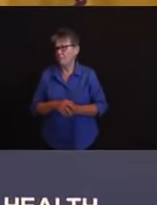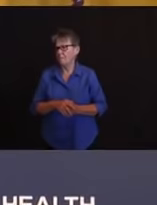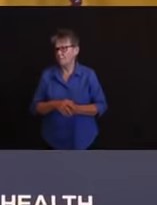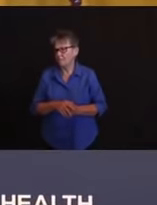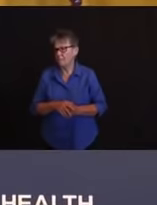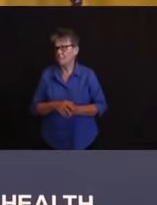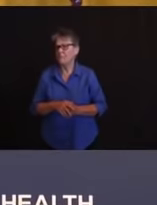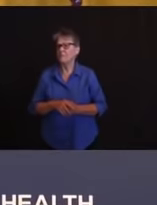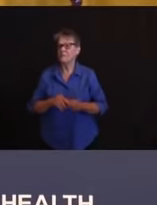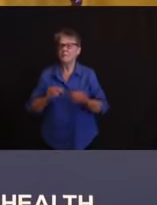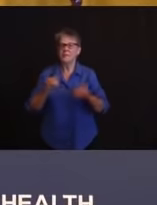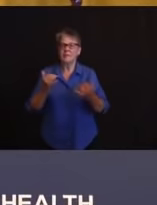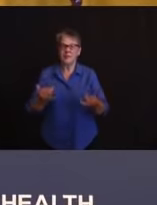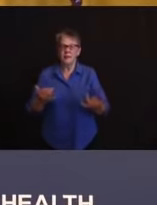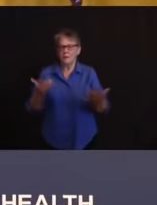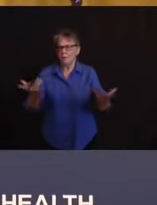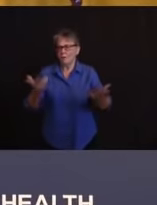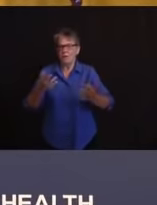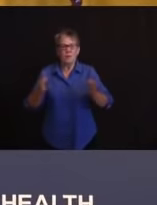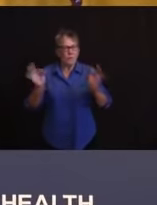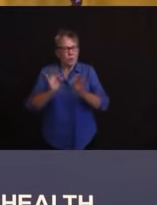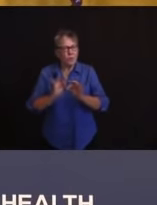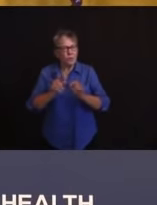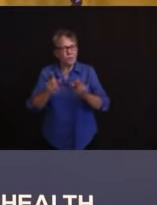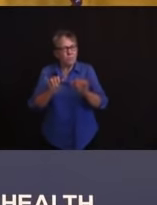that's okay.